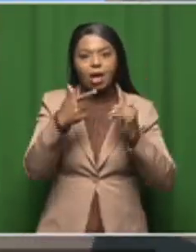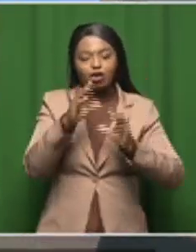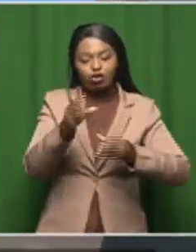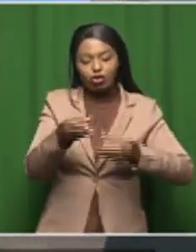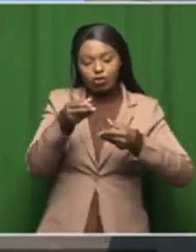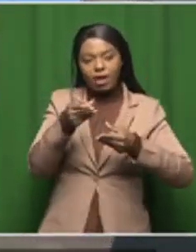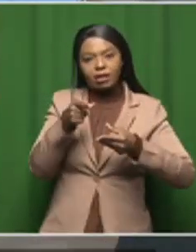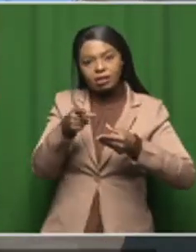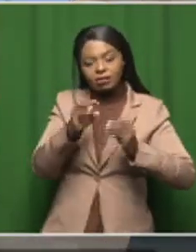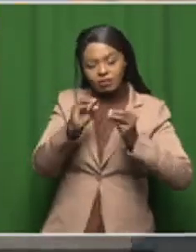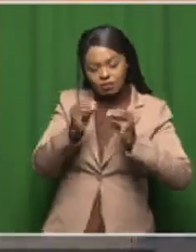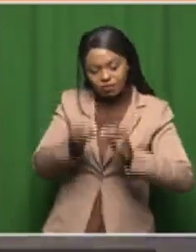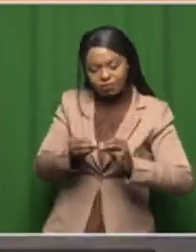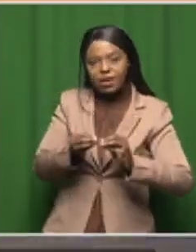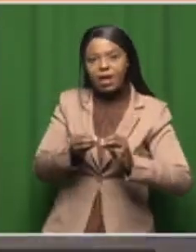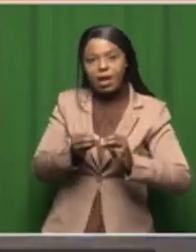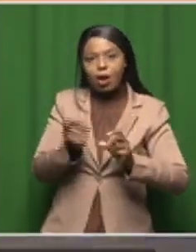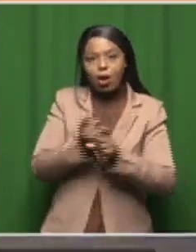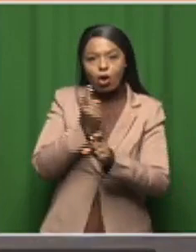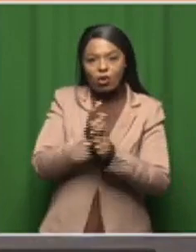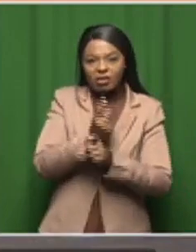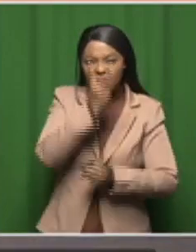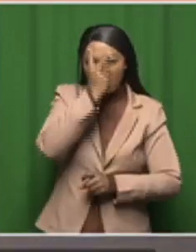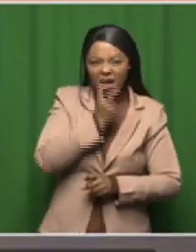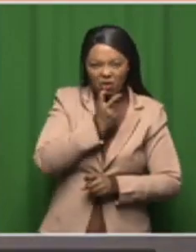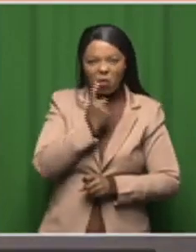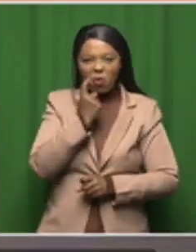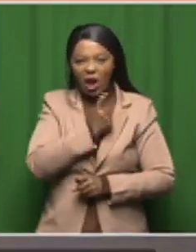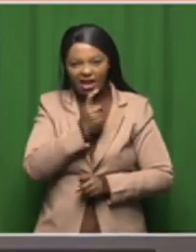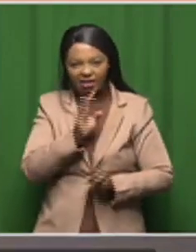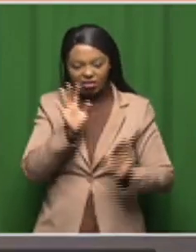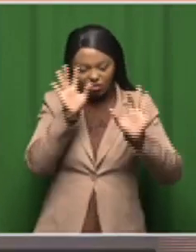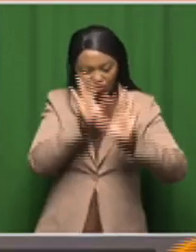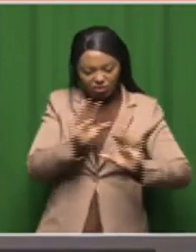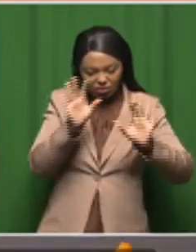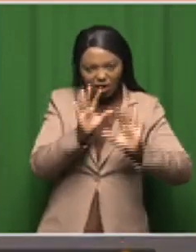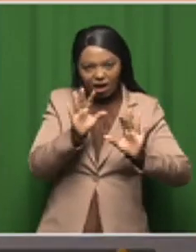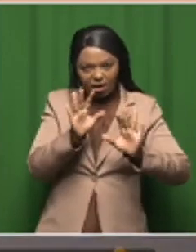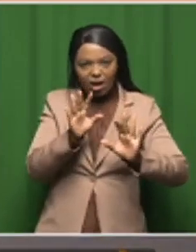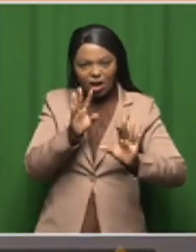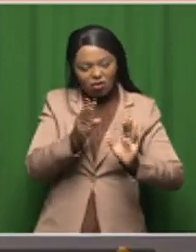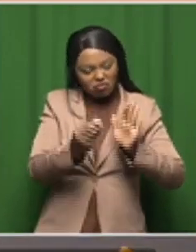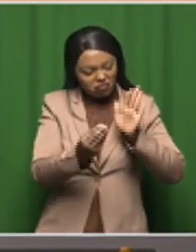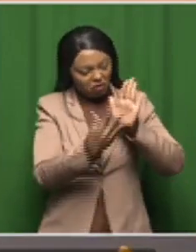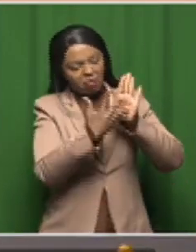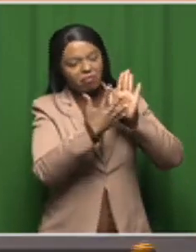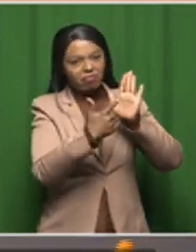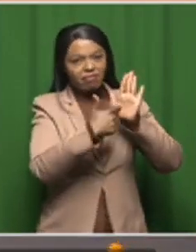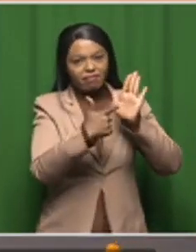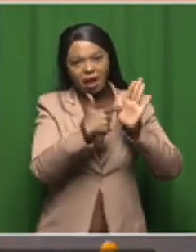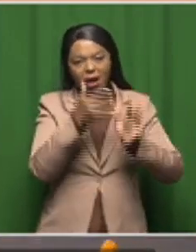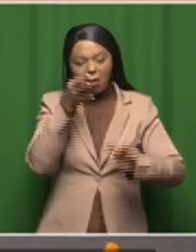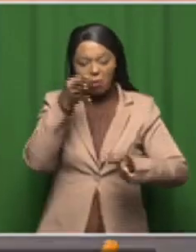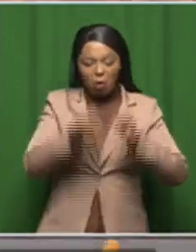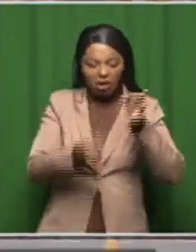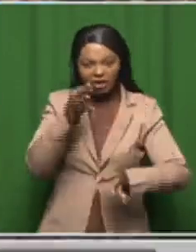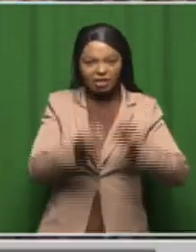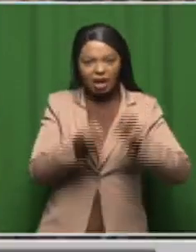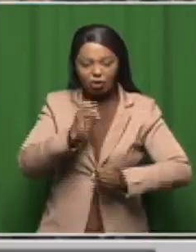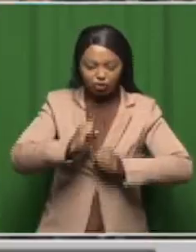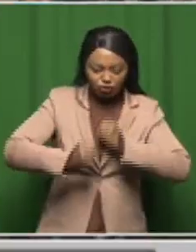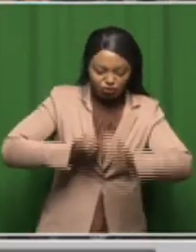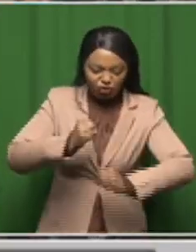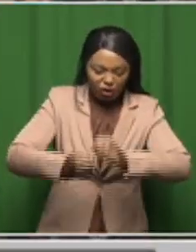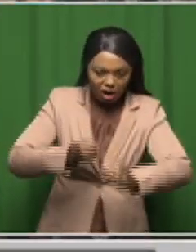were very dark, very black and white, very much about the political struggle, working in books a